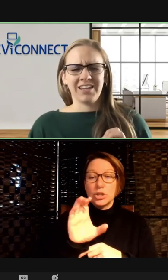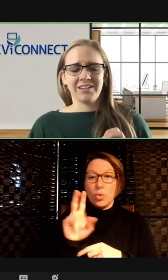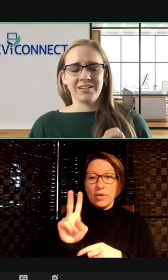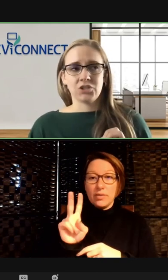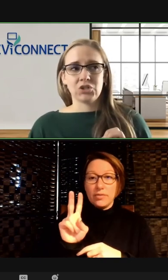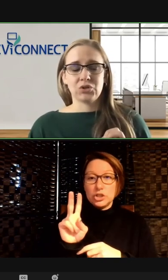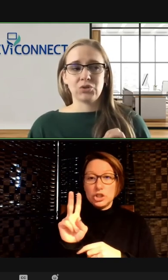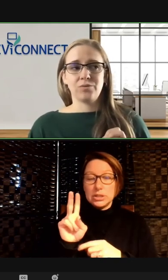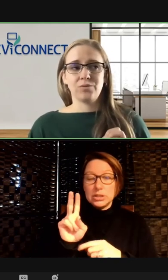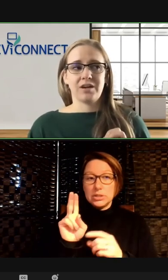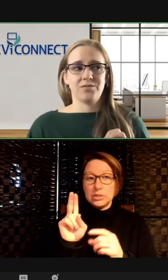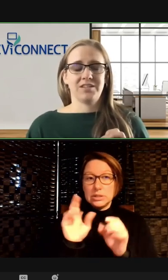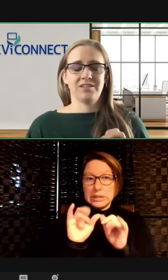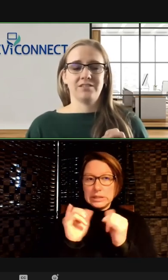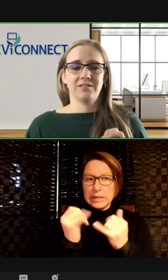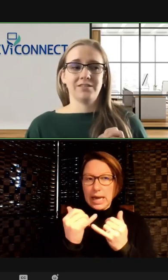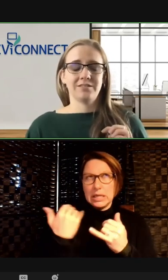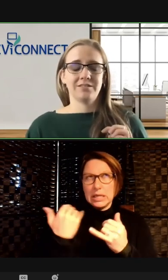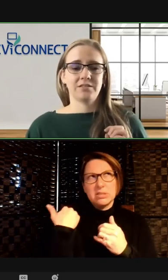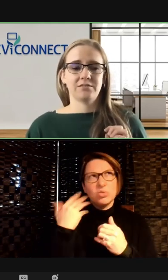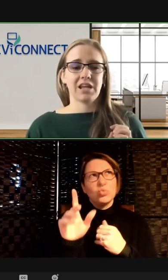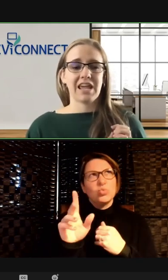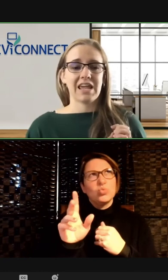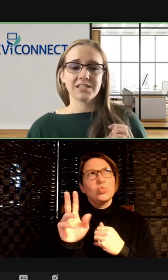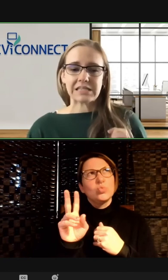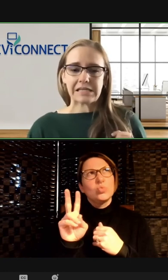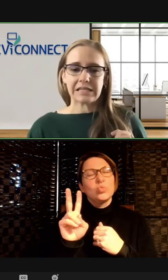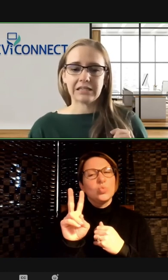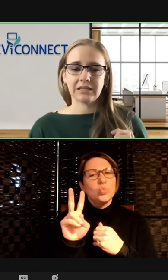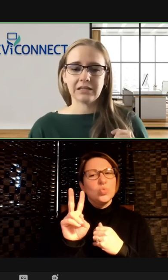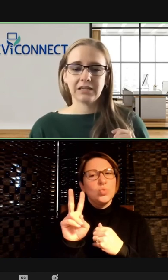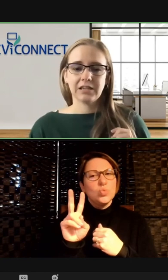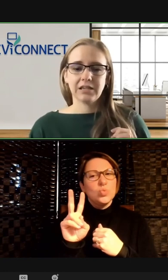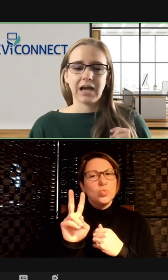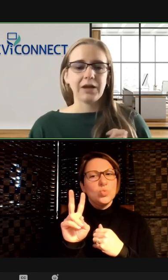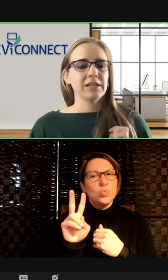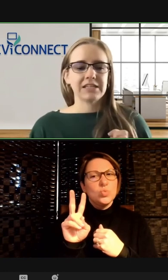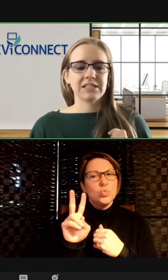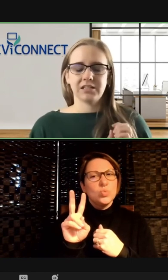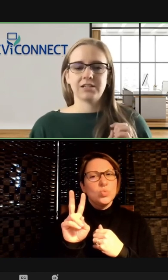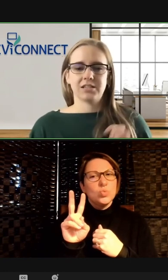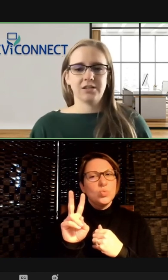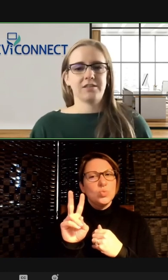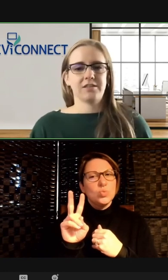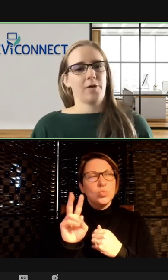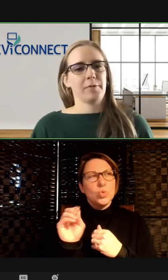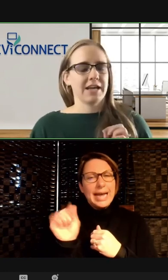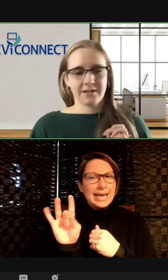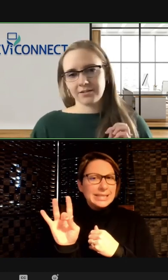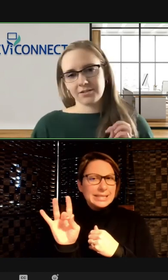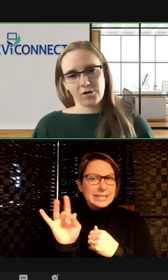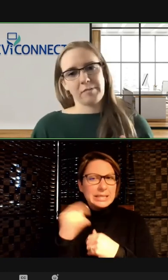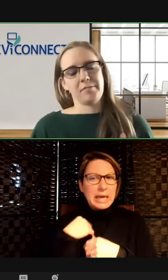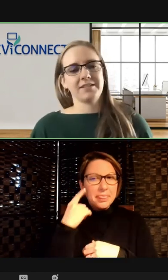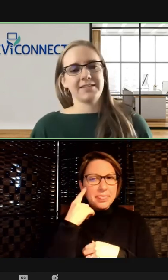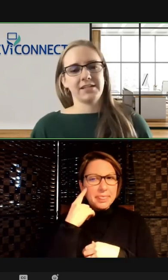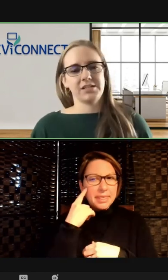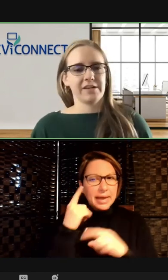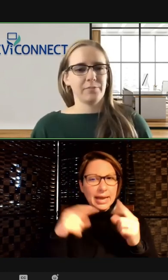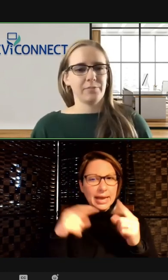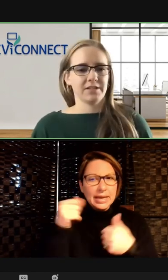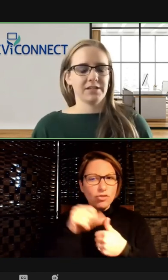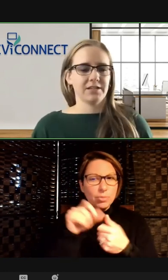back in 2018. I really need to look that up because I don't remember